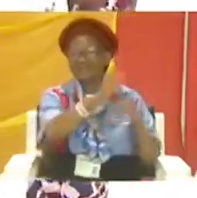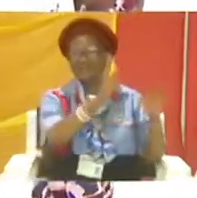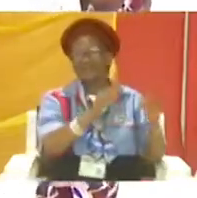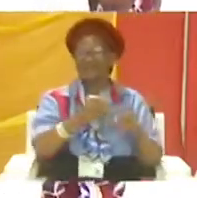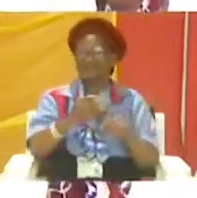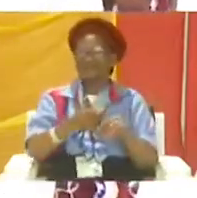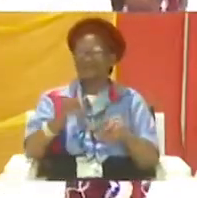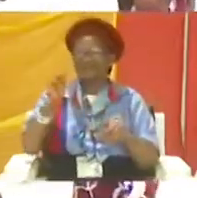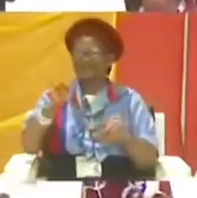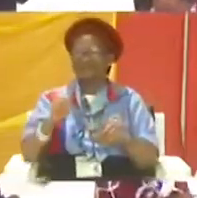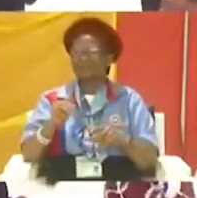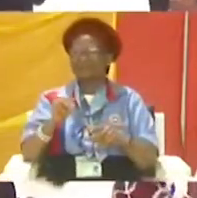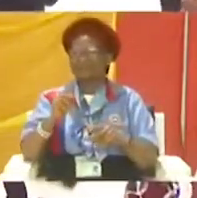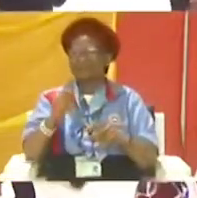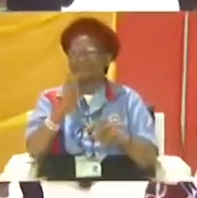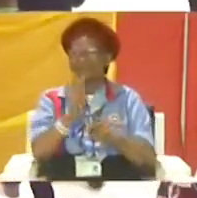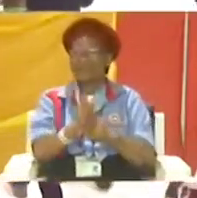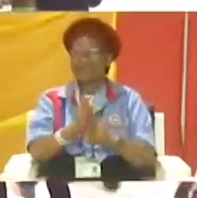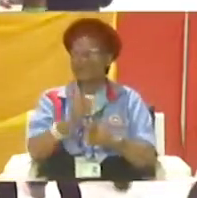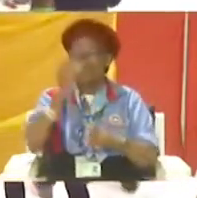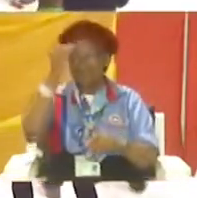Keep demons away from them.